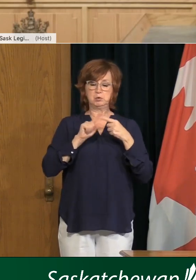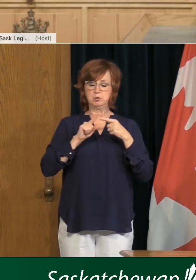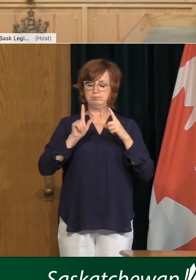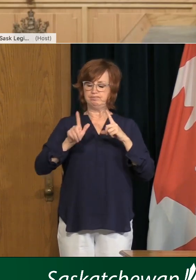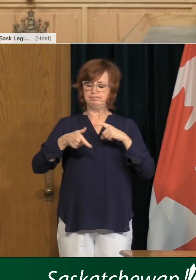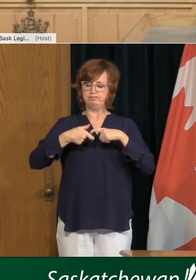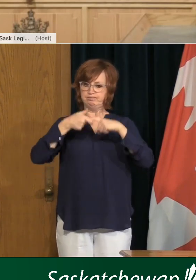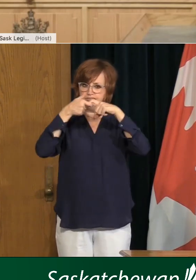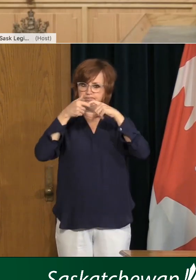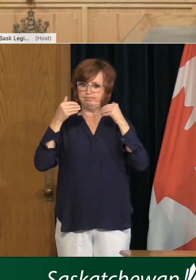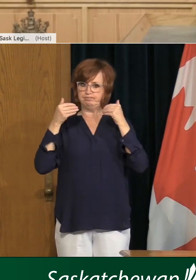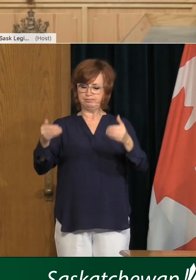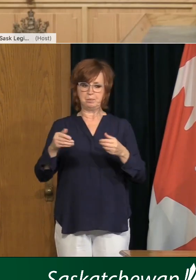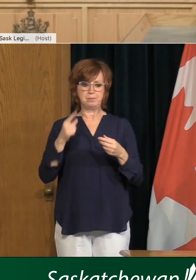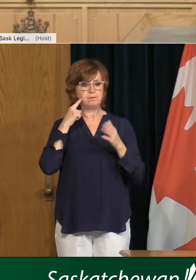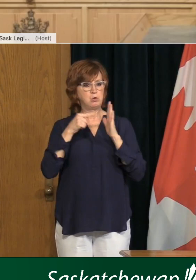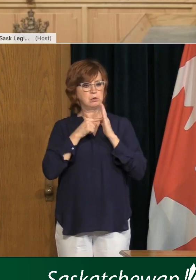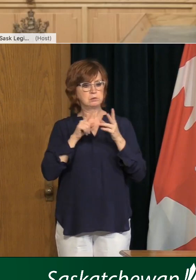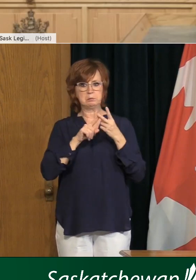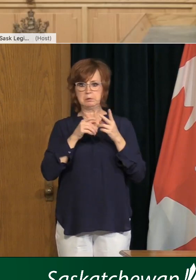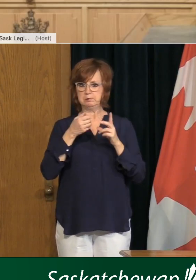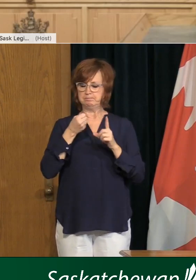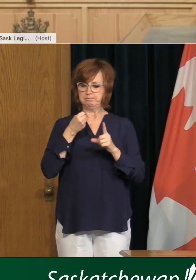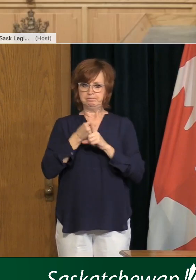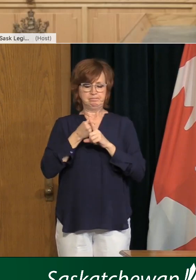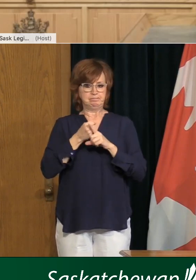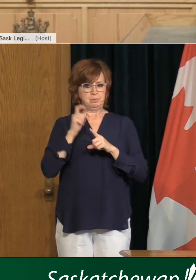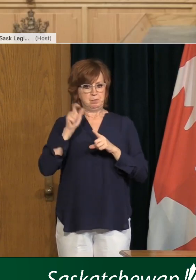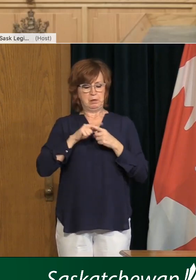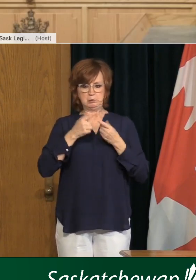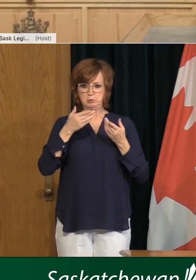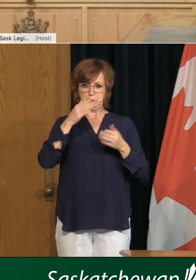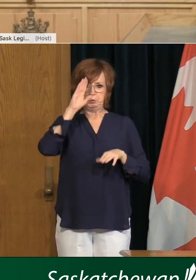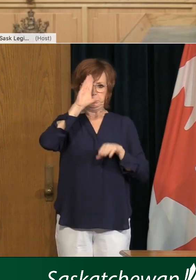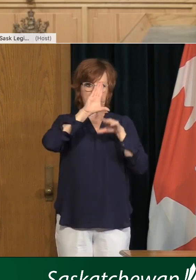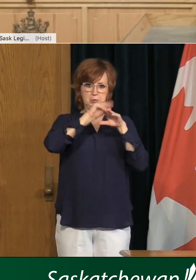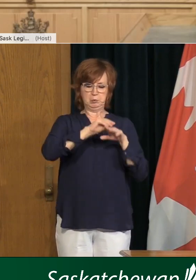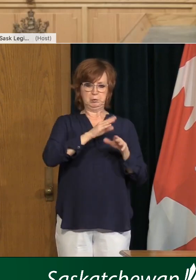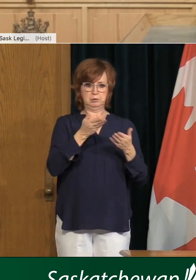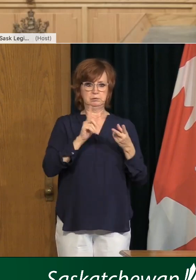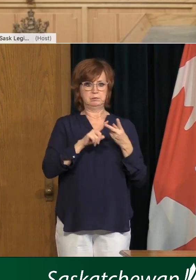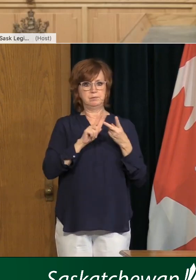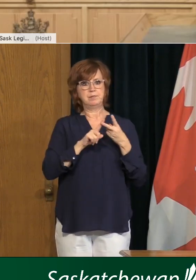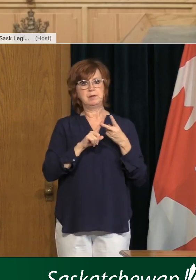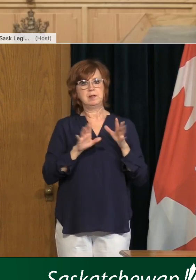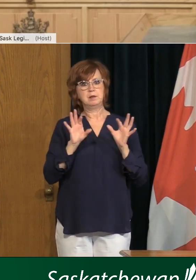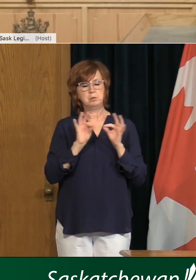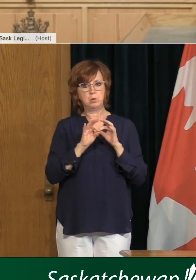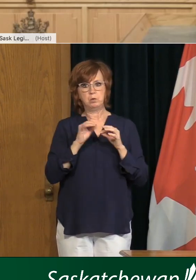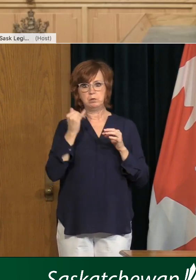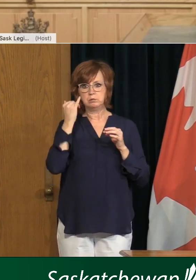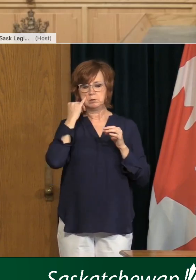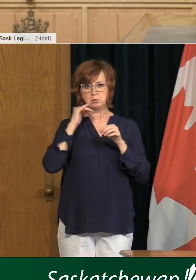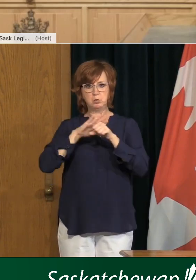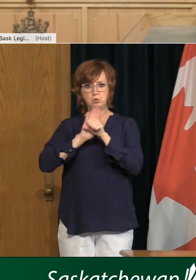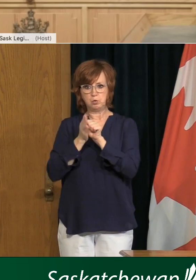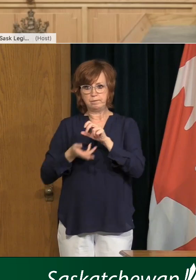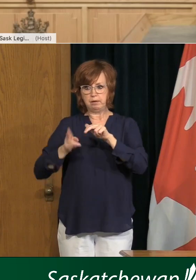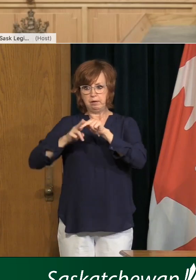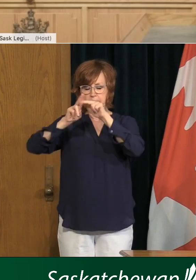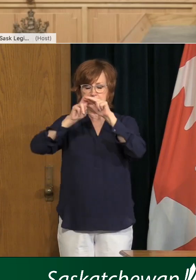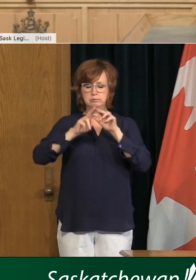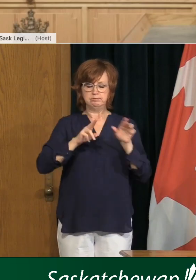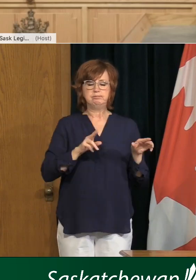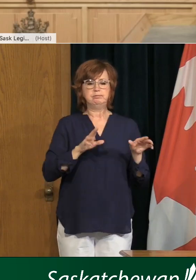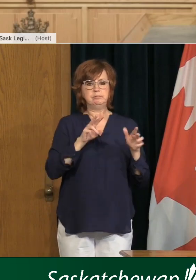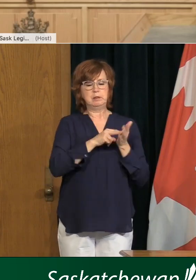of services include the need to prioritize and maintain the priority of COVID-19 related services, including